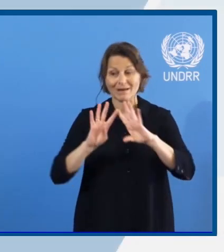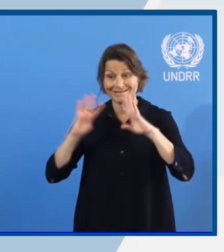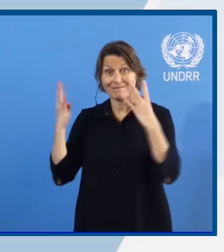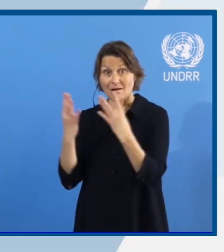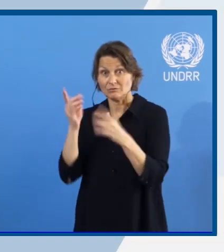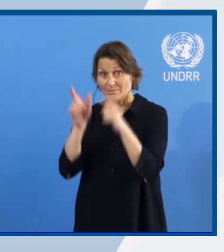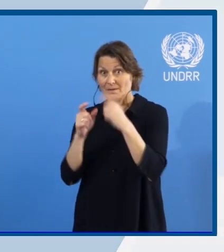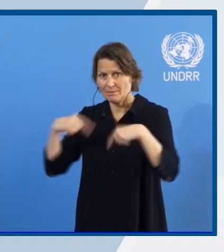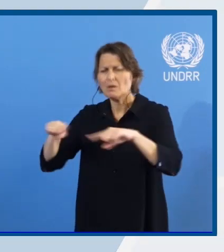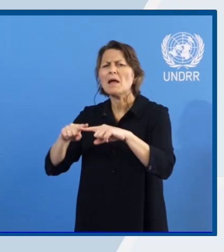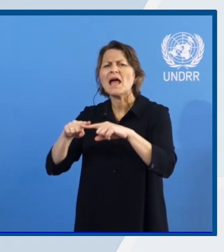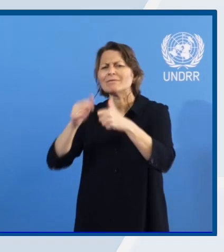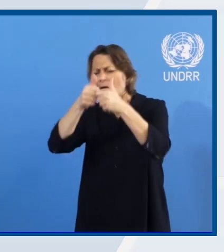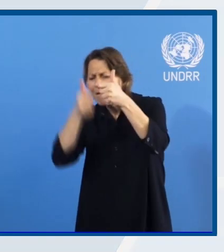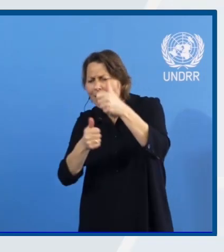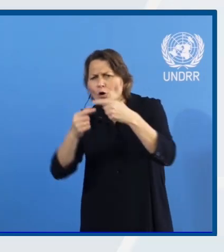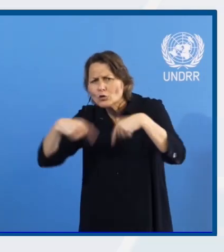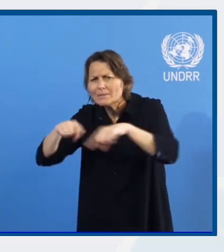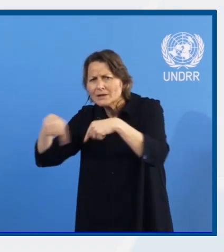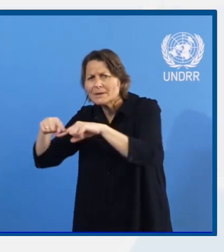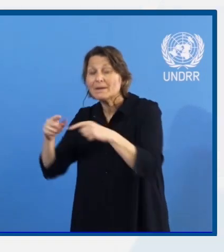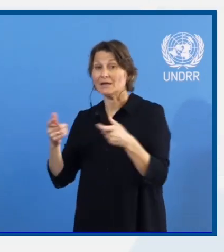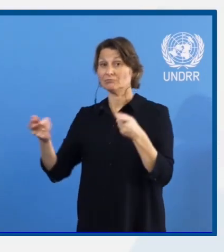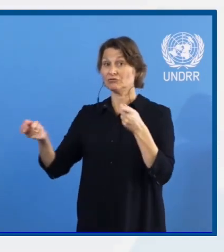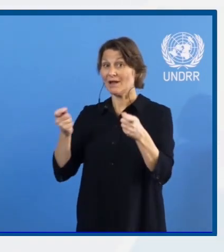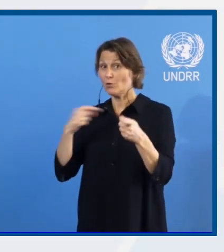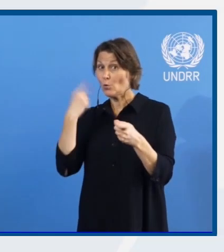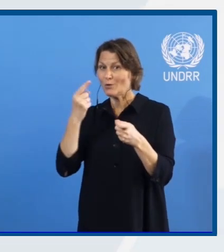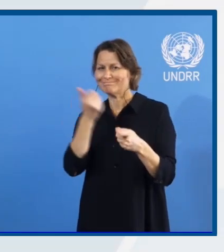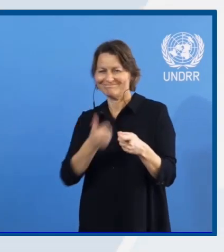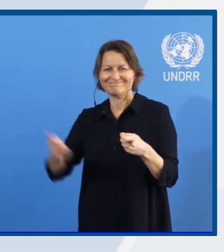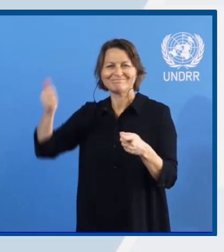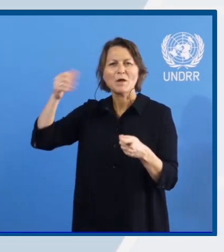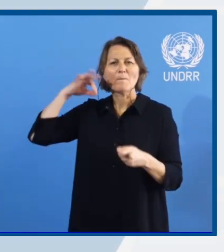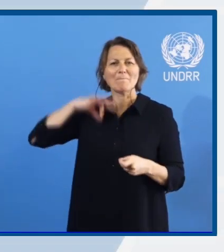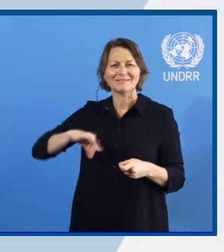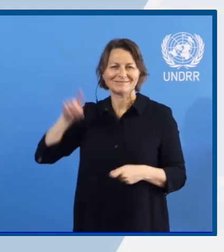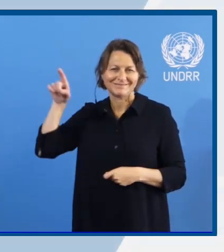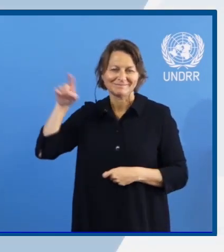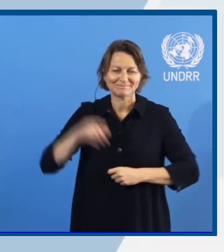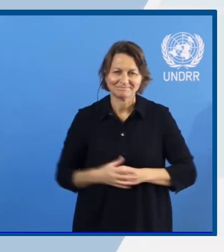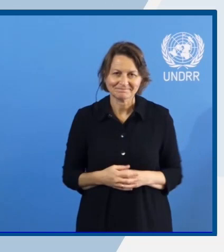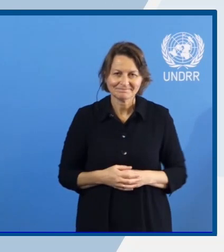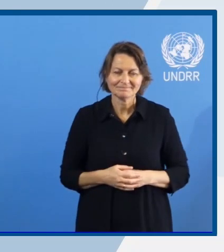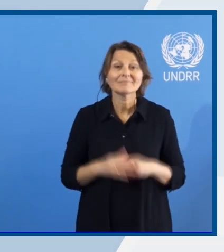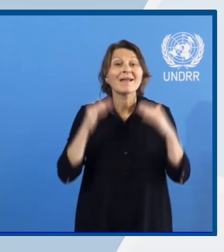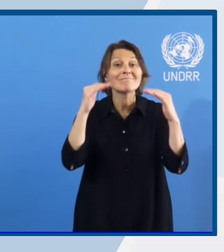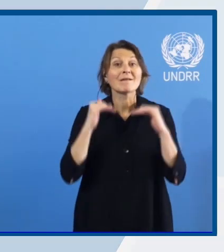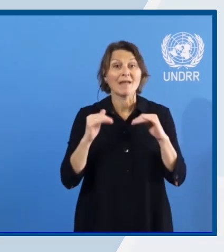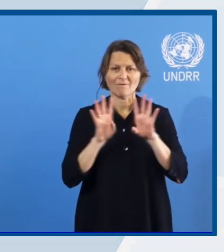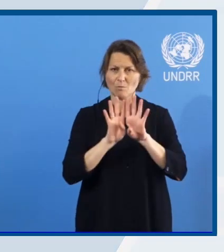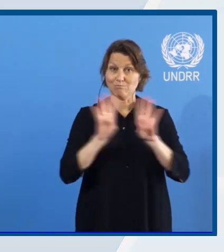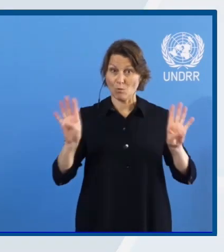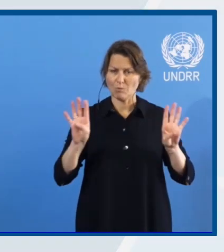various subcommittees, and this council is chaired by the Prime Minister. We also have the Climate Change Advisory Board